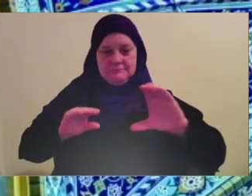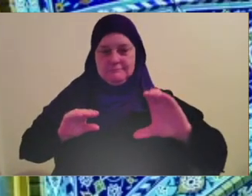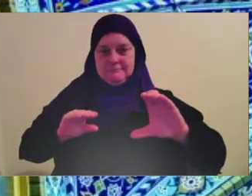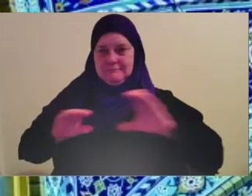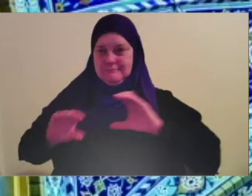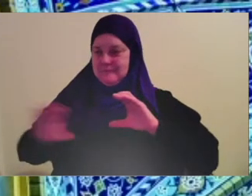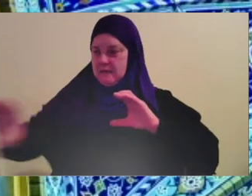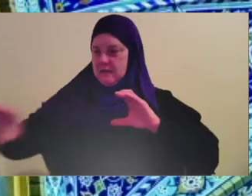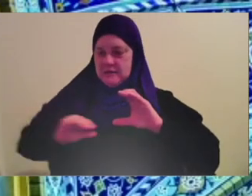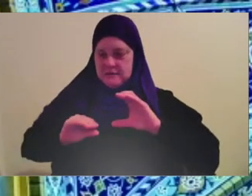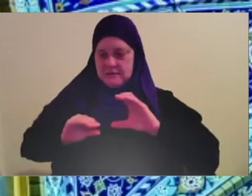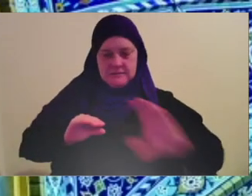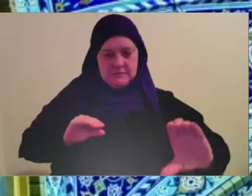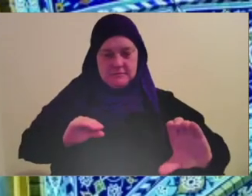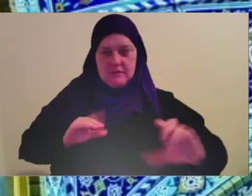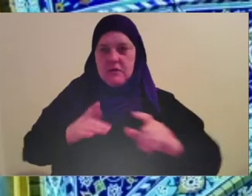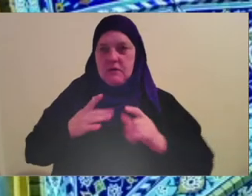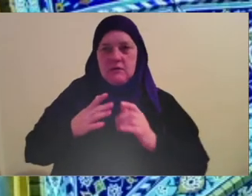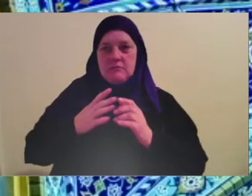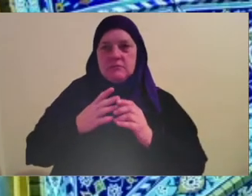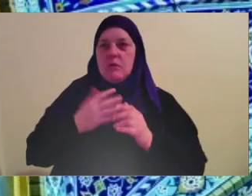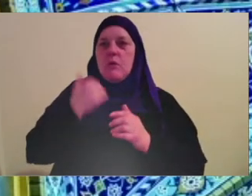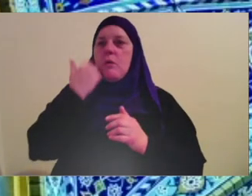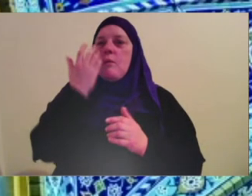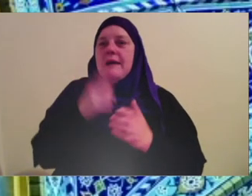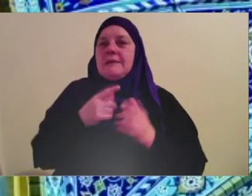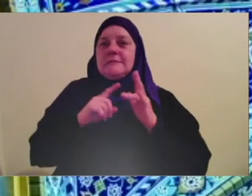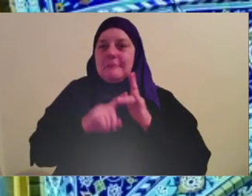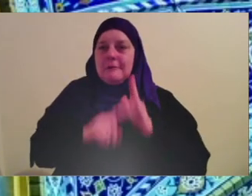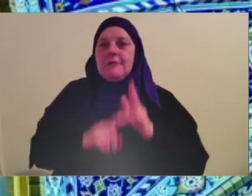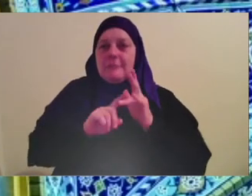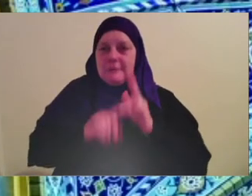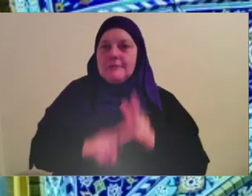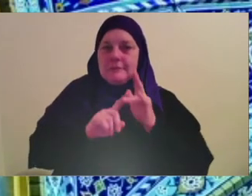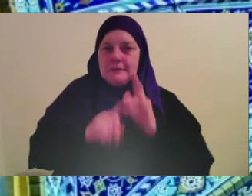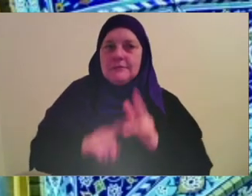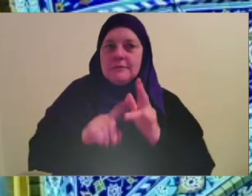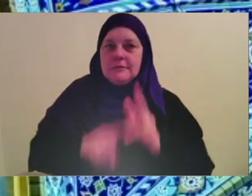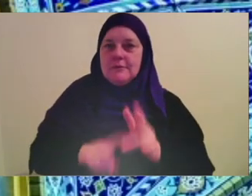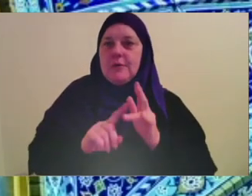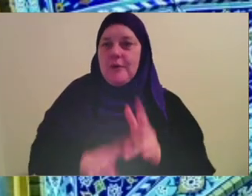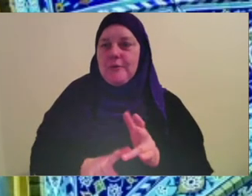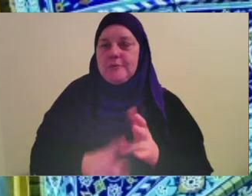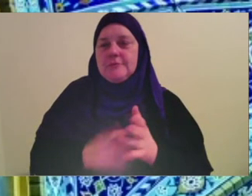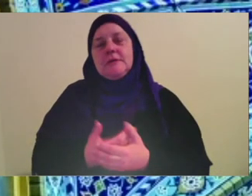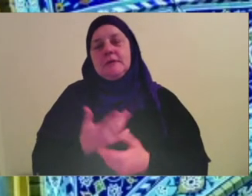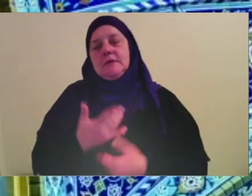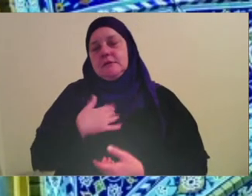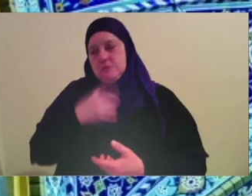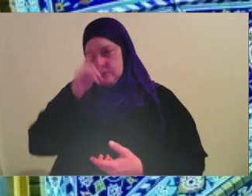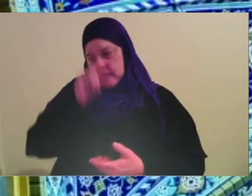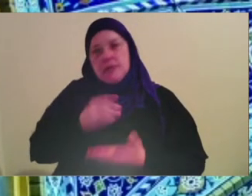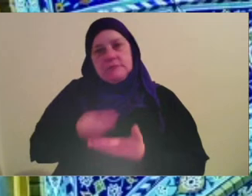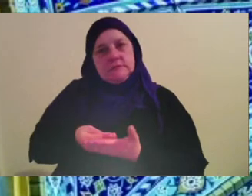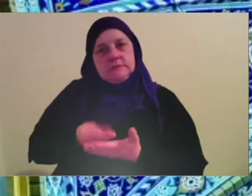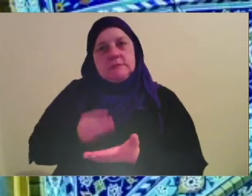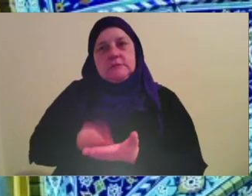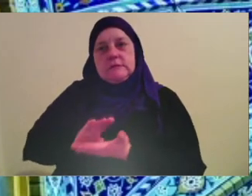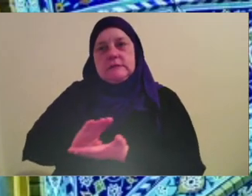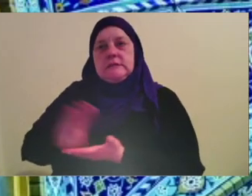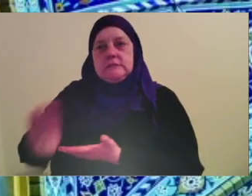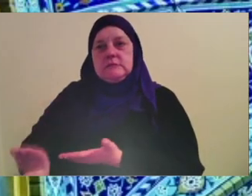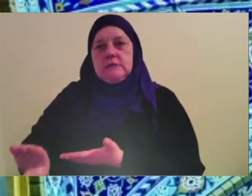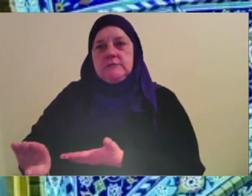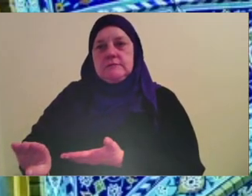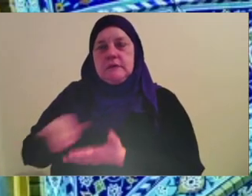need the permission of Ayatollah Sistani. Ayatollah Sistani already consented that, and you can give it to the poor Sayyid that you know of, if you know of.